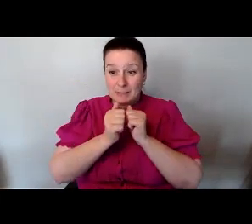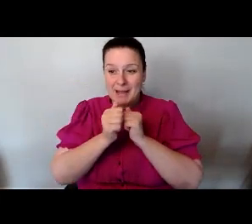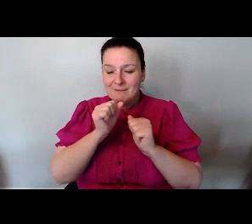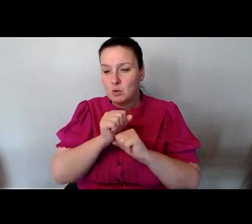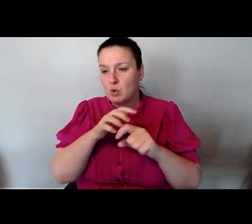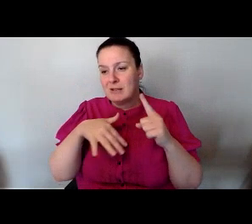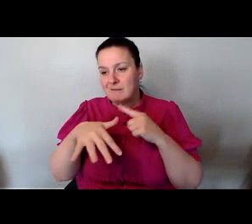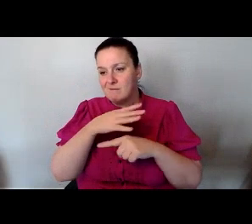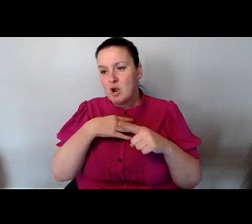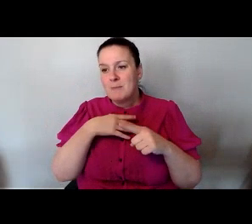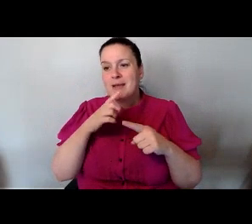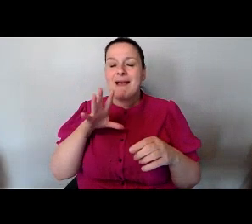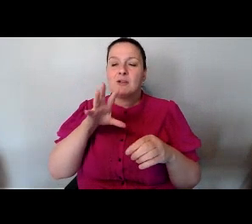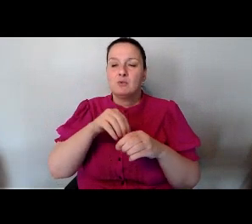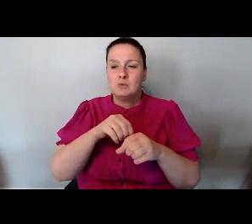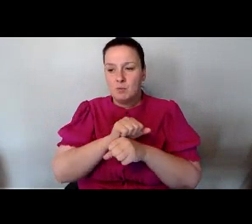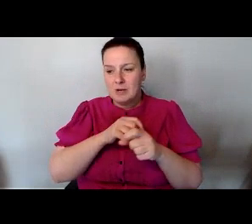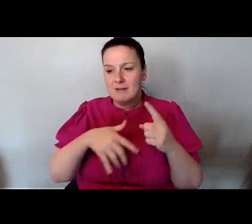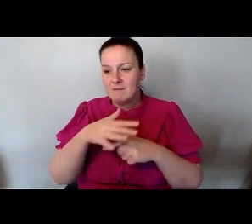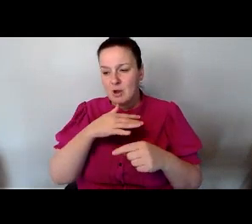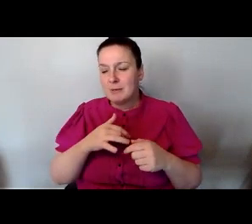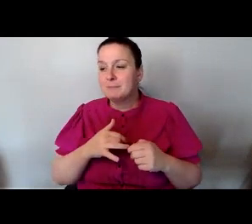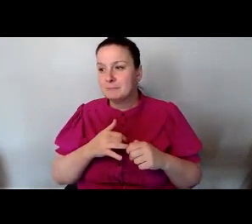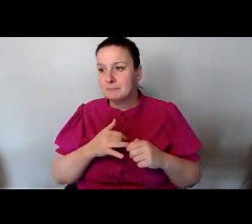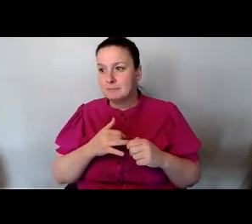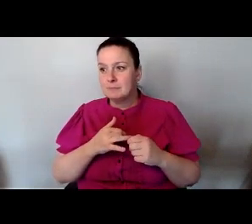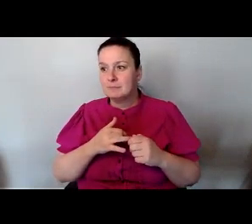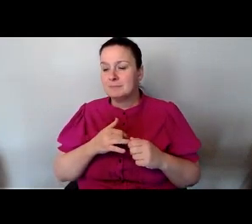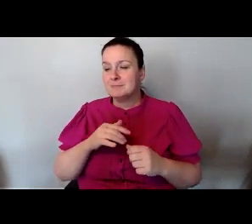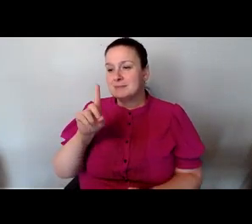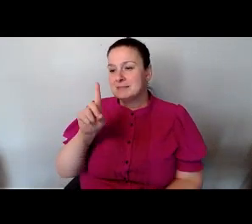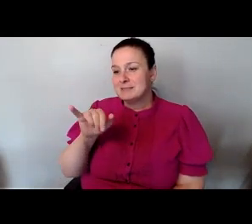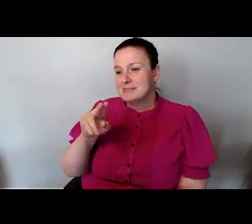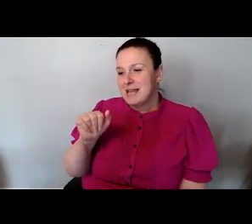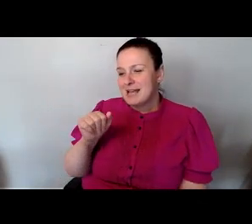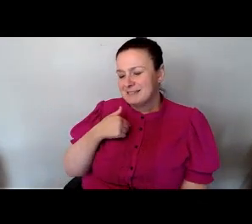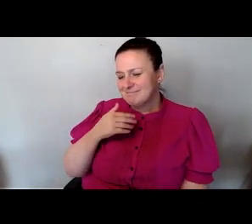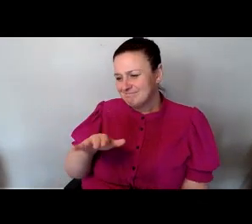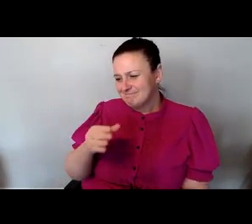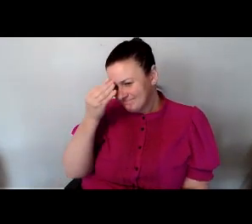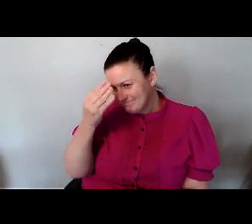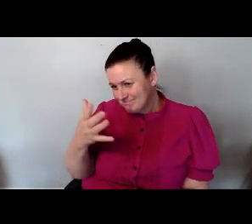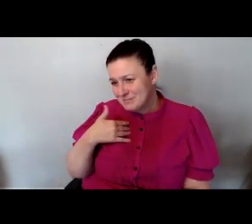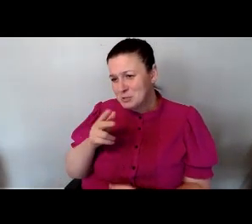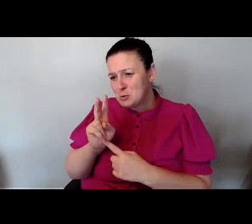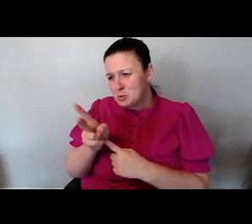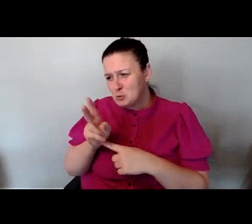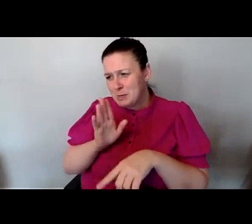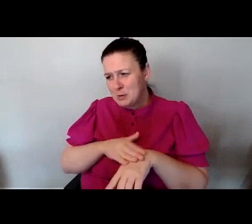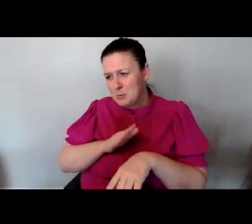and inclusive work environment. Thank you so much. I just wanted to give you the 2-minute warning.